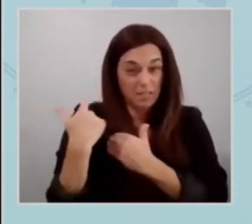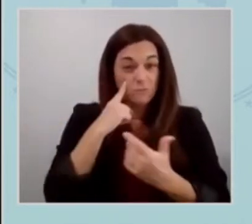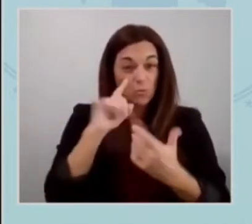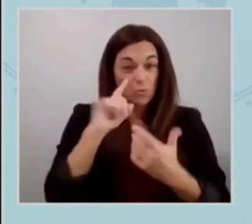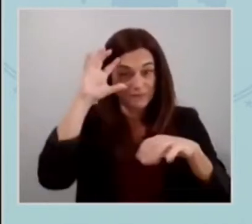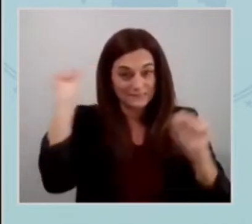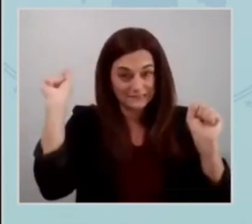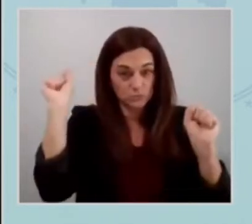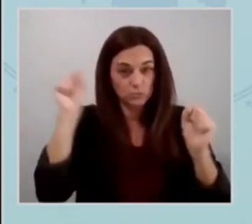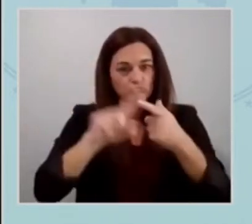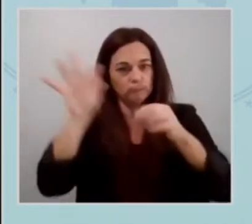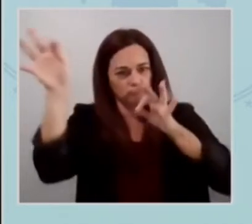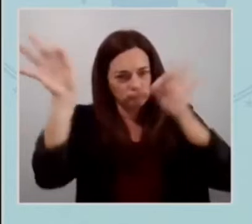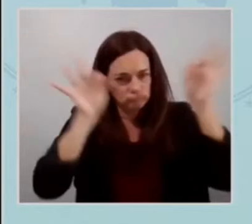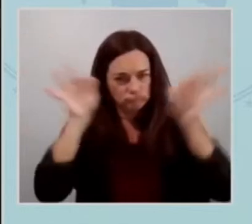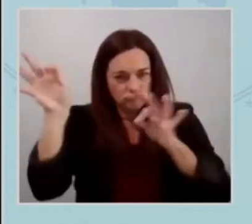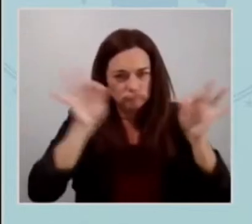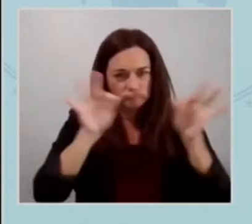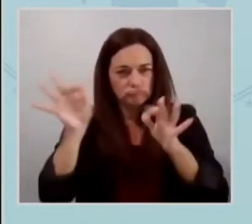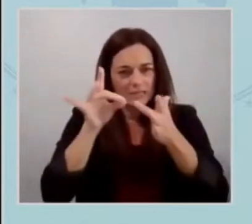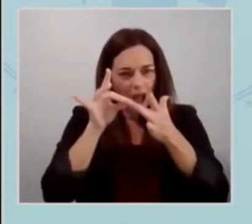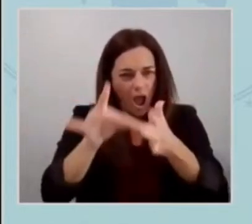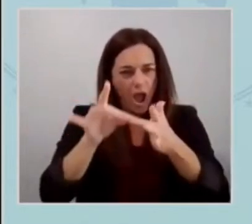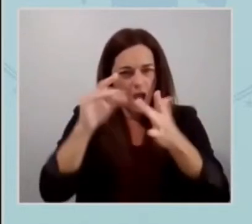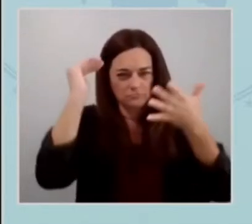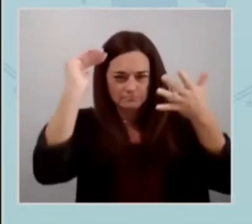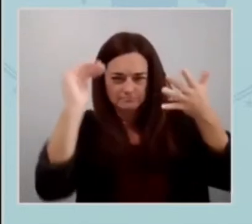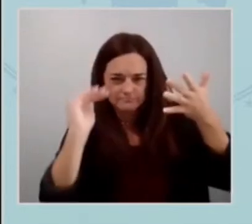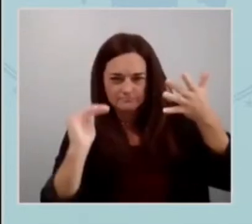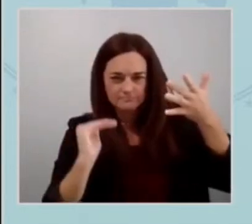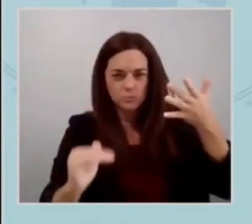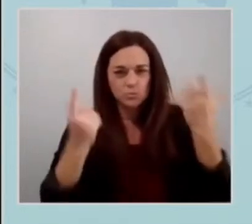this crisis. It's a responsibility,